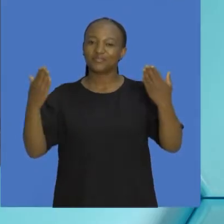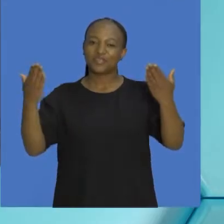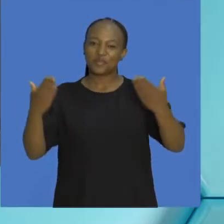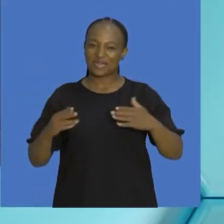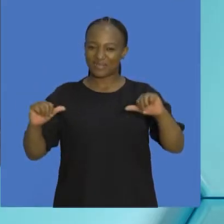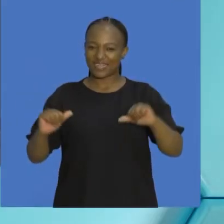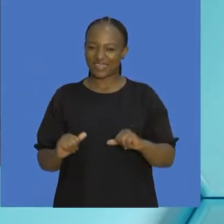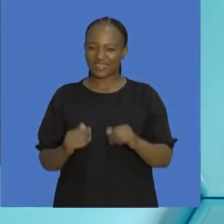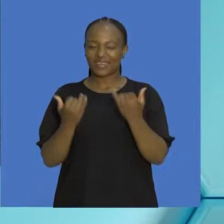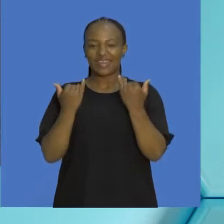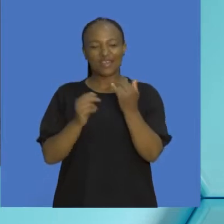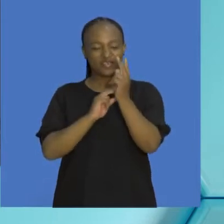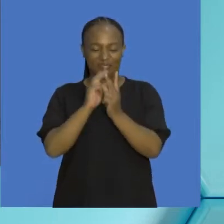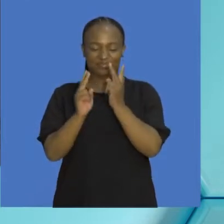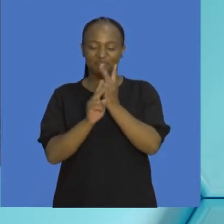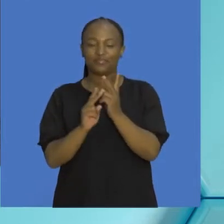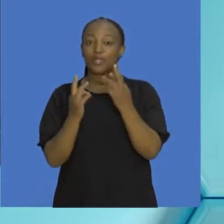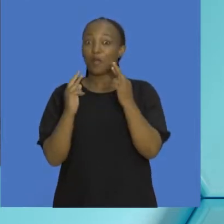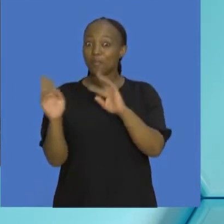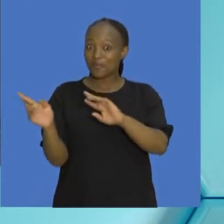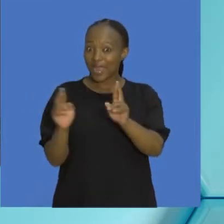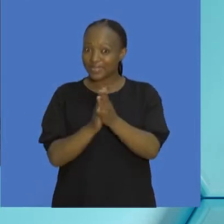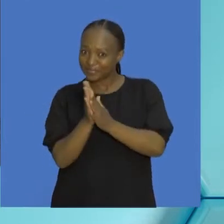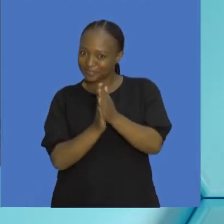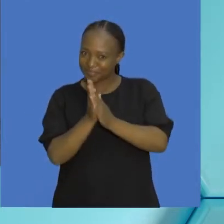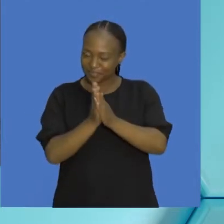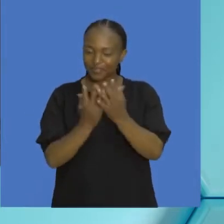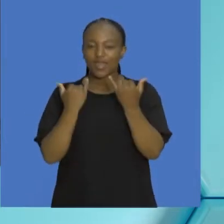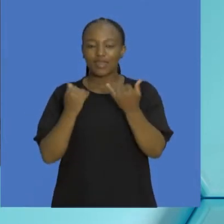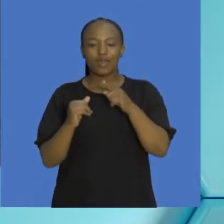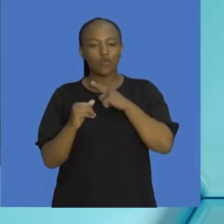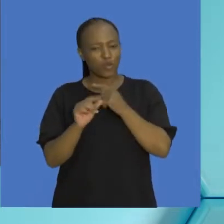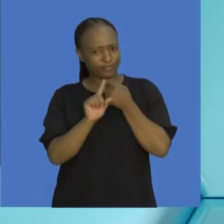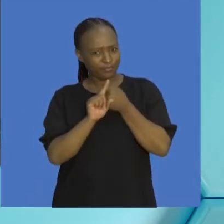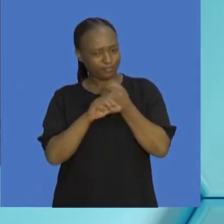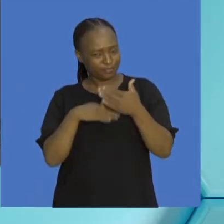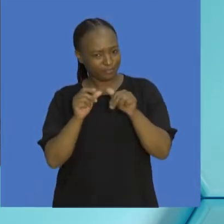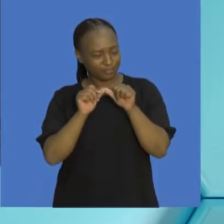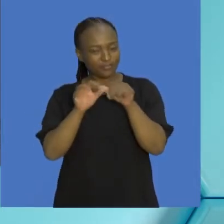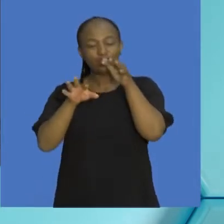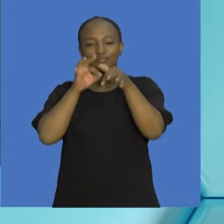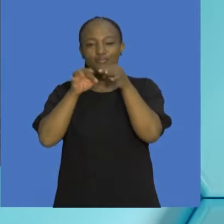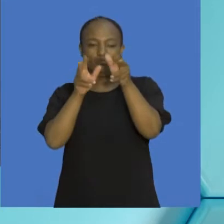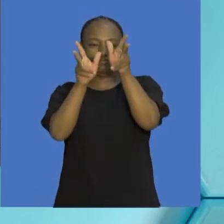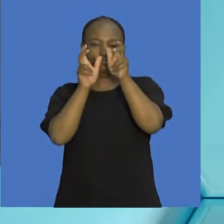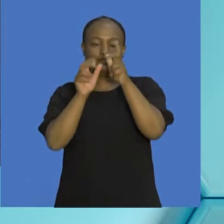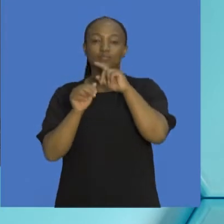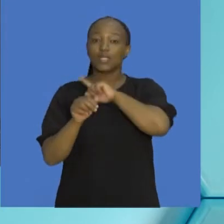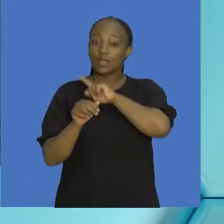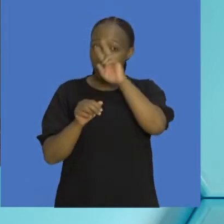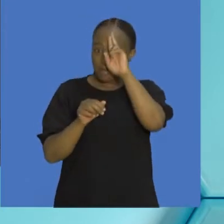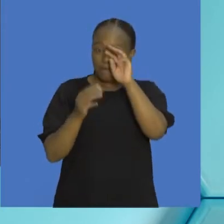Welcome back once again, guys. Hope you're ready. We're going to push together. And remember, mathematics is